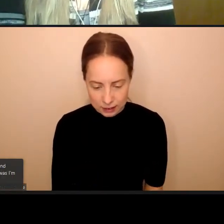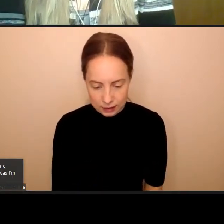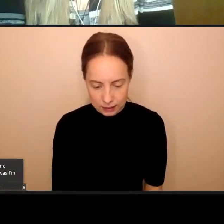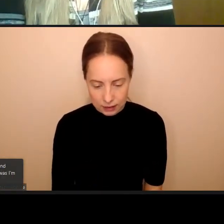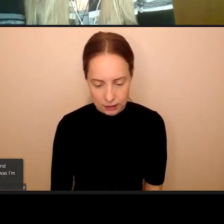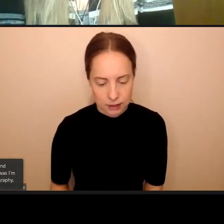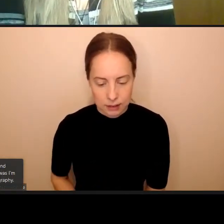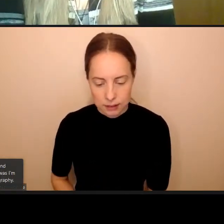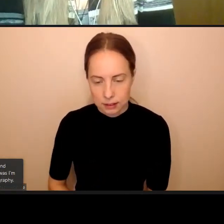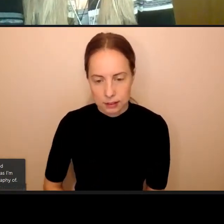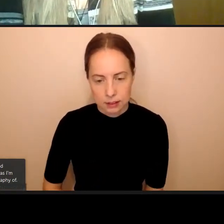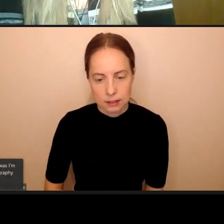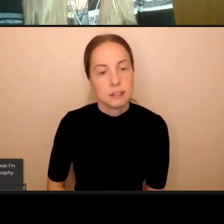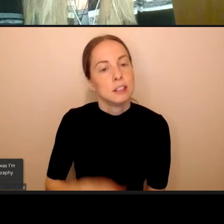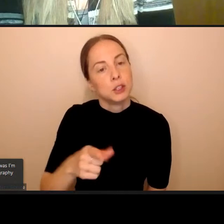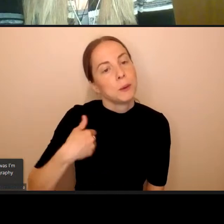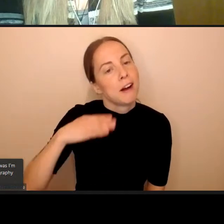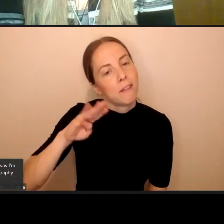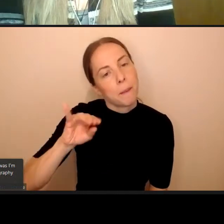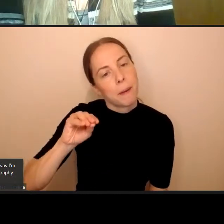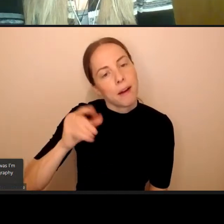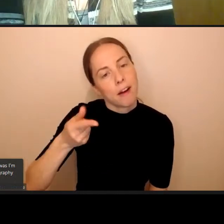a biography available.